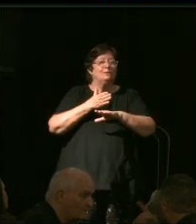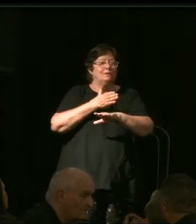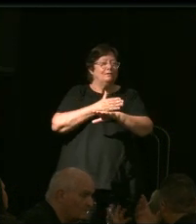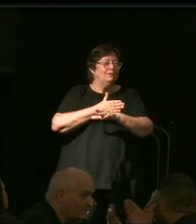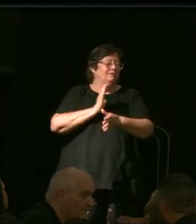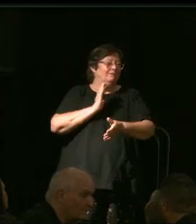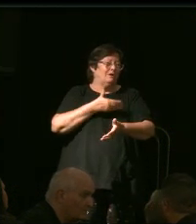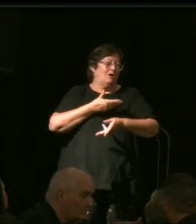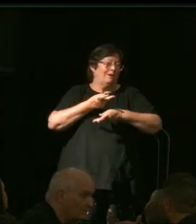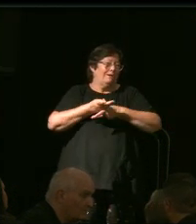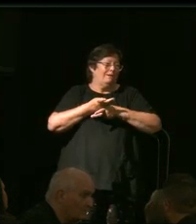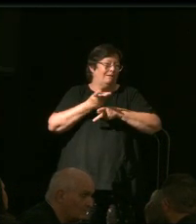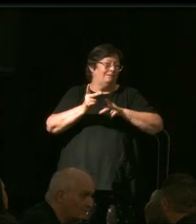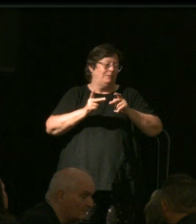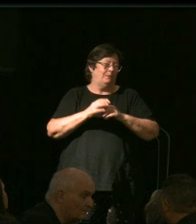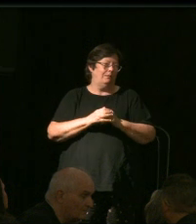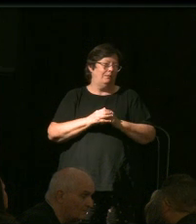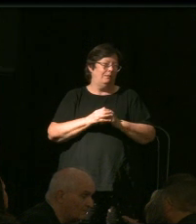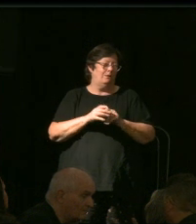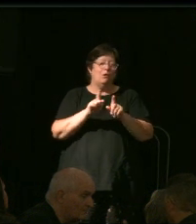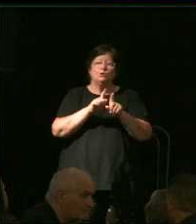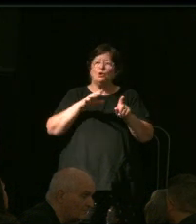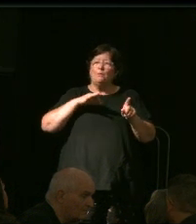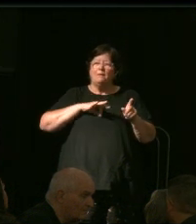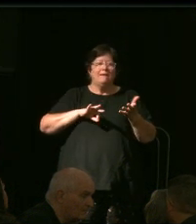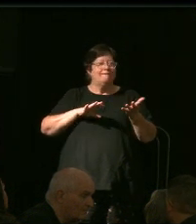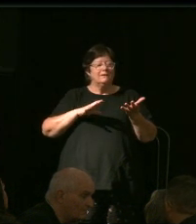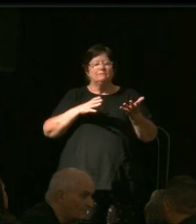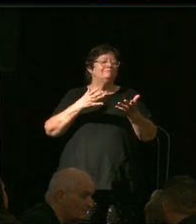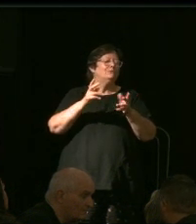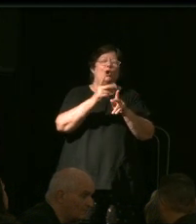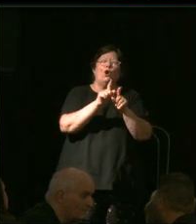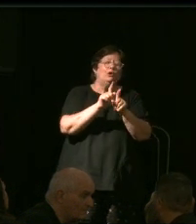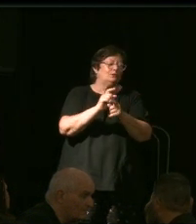care and to benefit drug development.